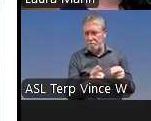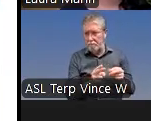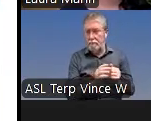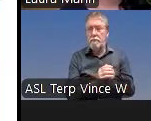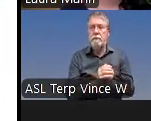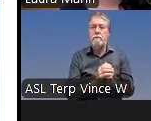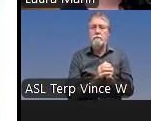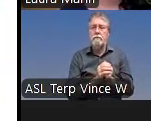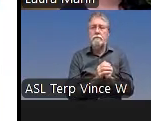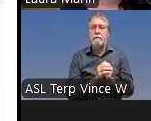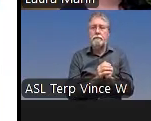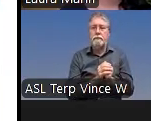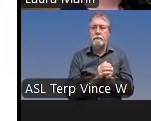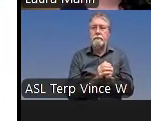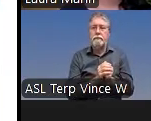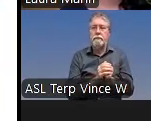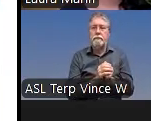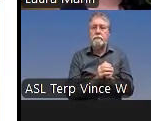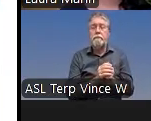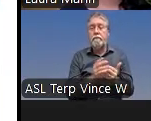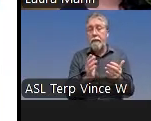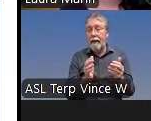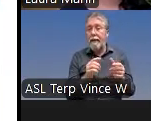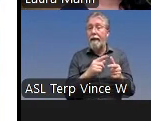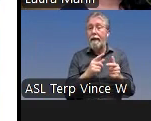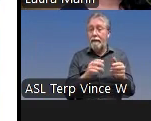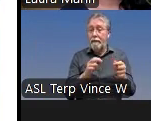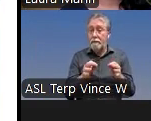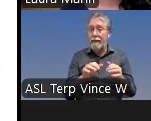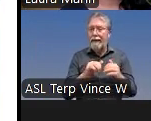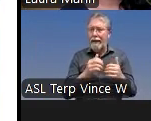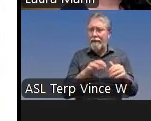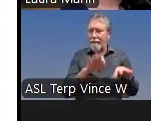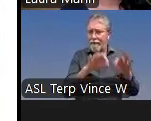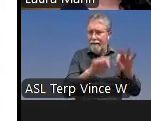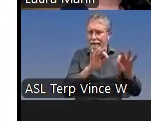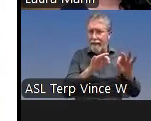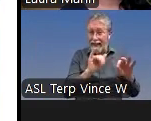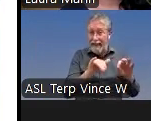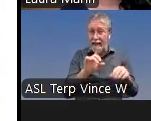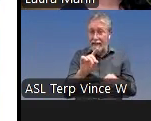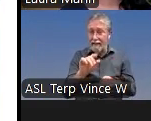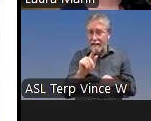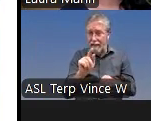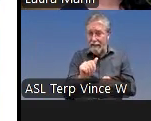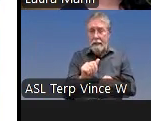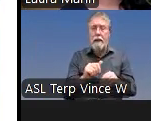into where you can get the data, and then finish off with some future